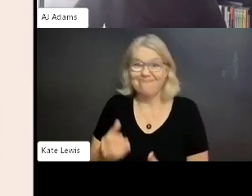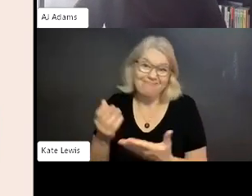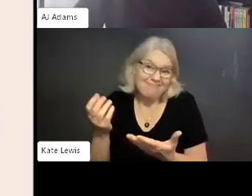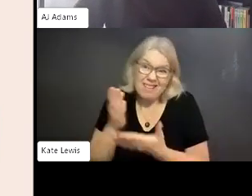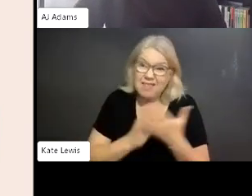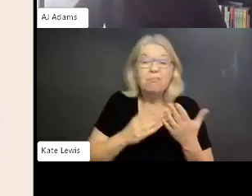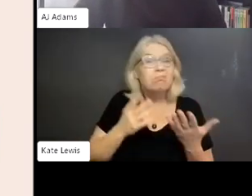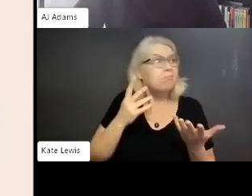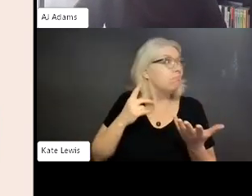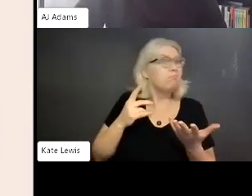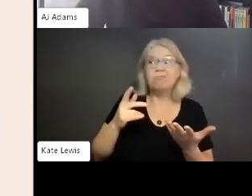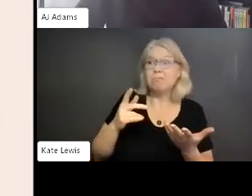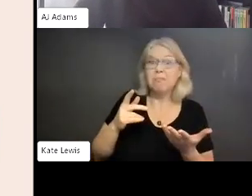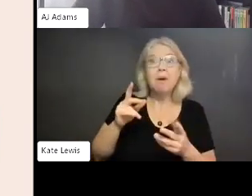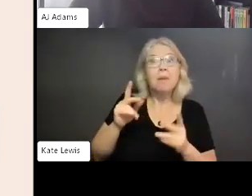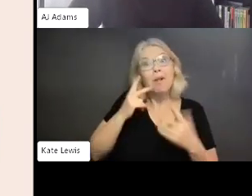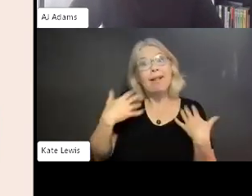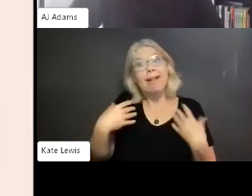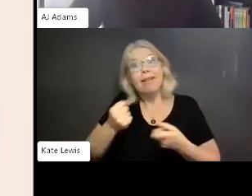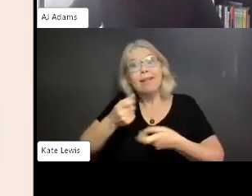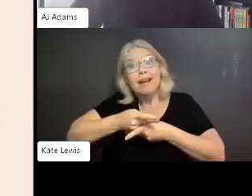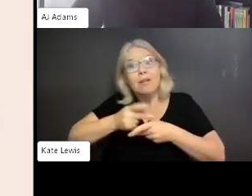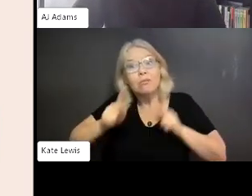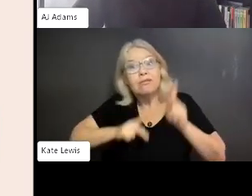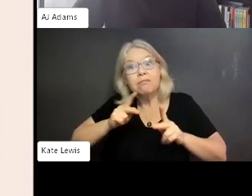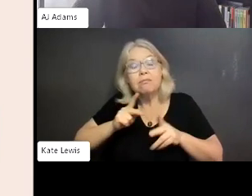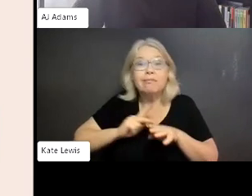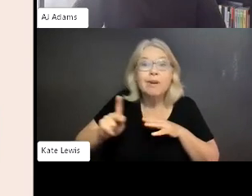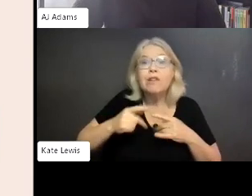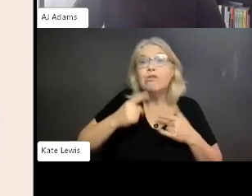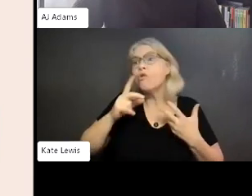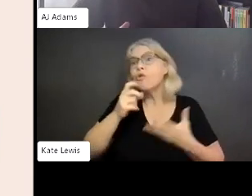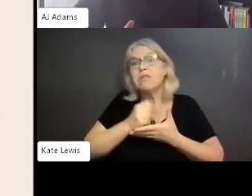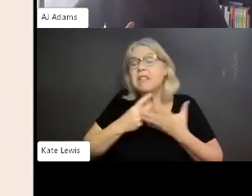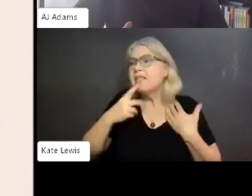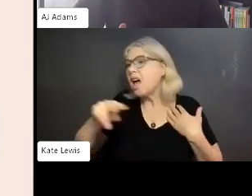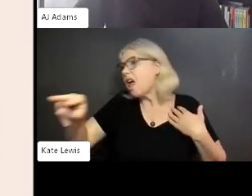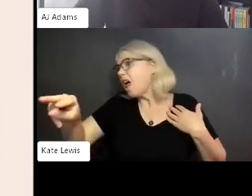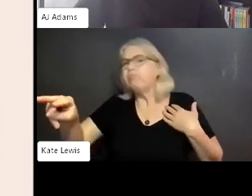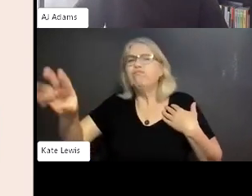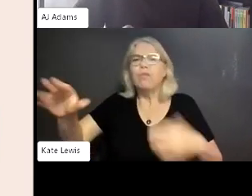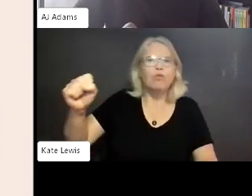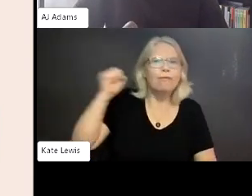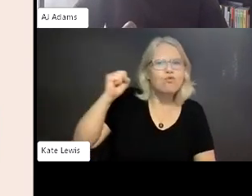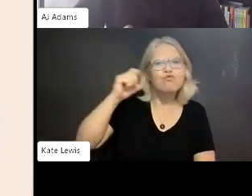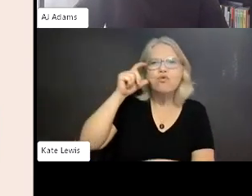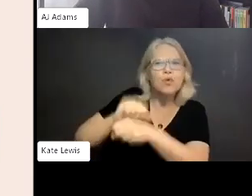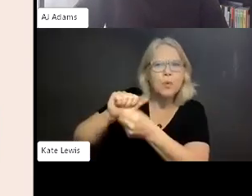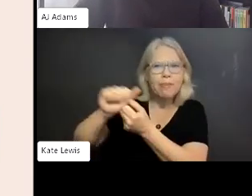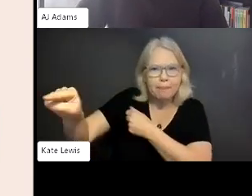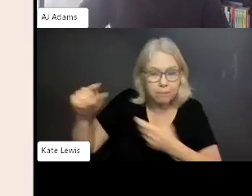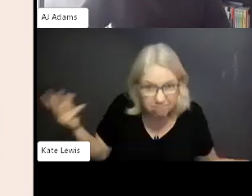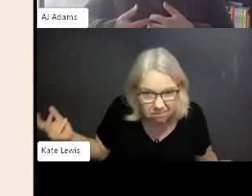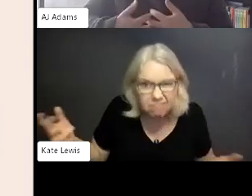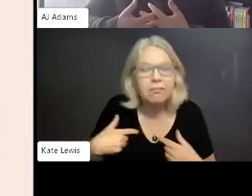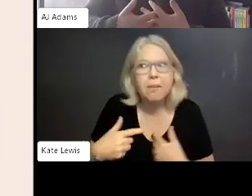service worker or a healthcare professional saying, I don't work with gay people. They're being misgendered. Maybe that's using the wrong pronouns or calling them by their dead